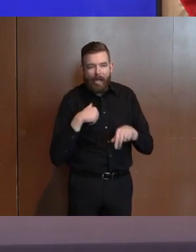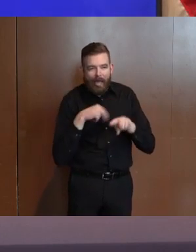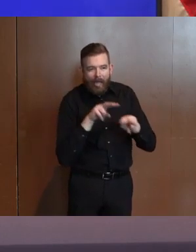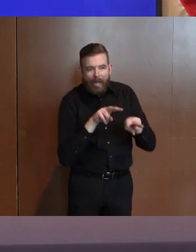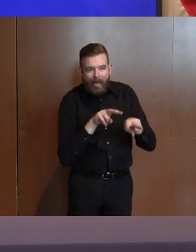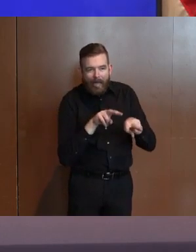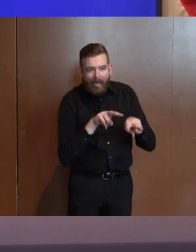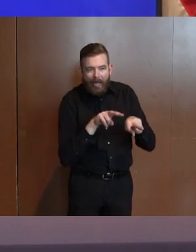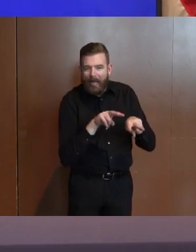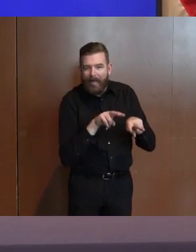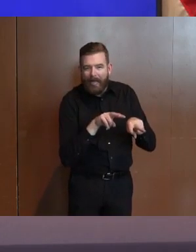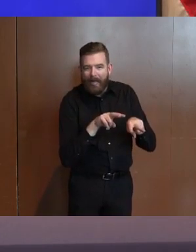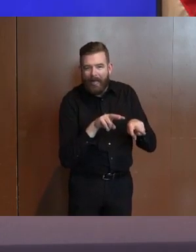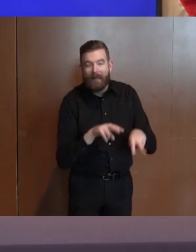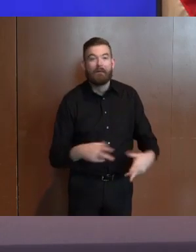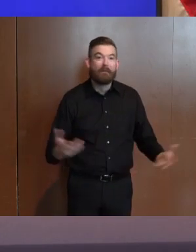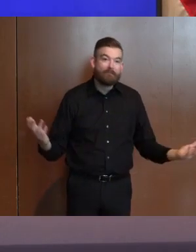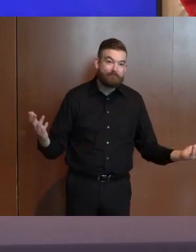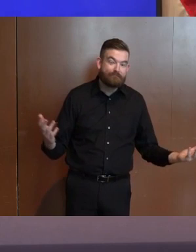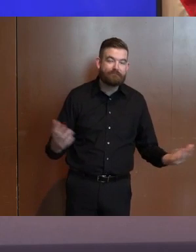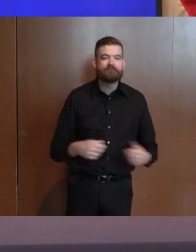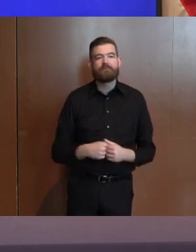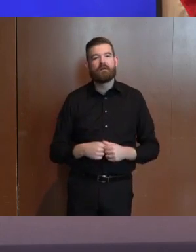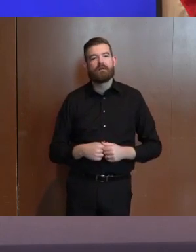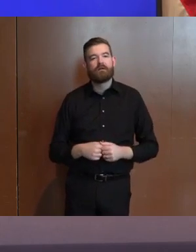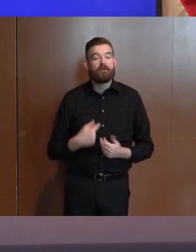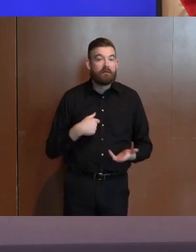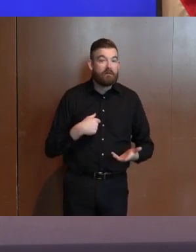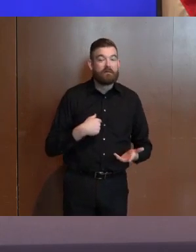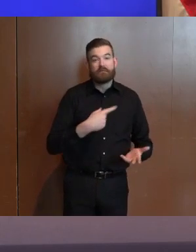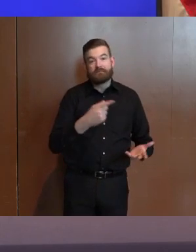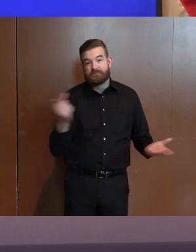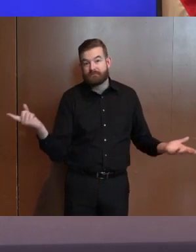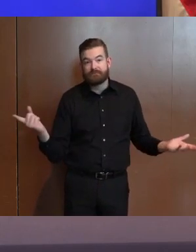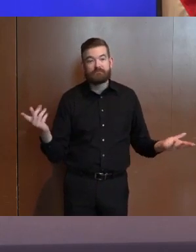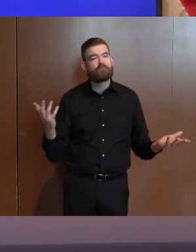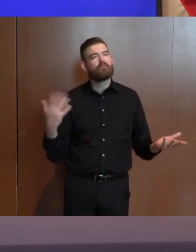for whatever I and we can learn from leadership,